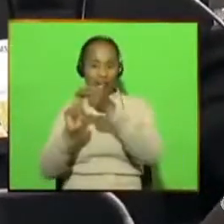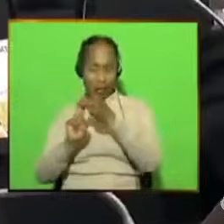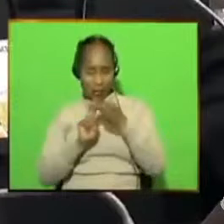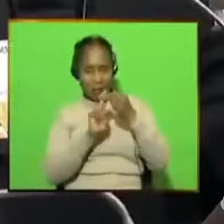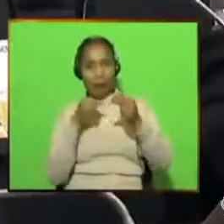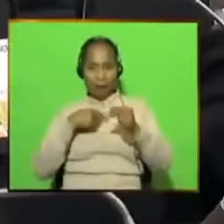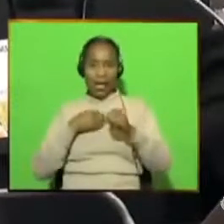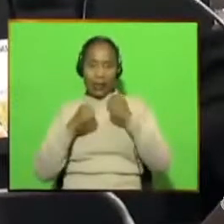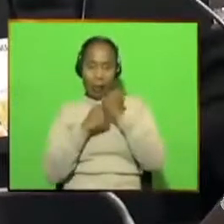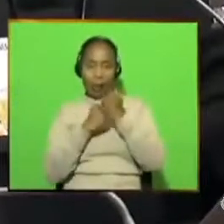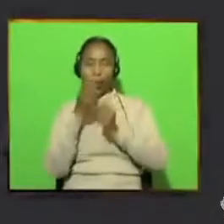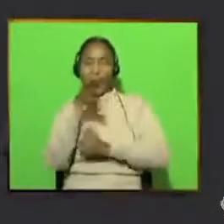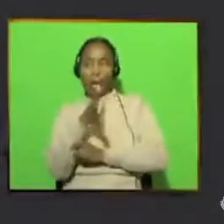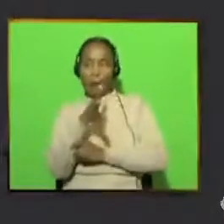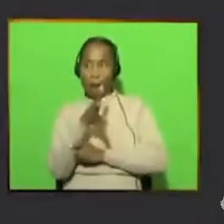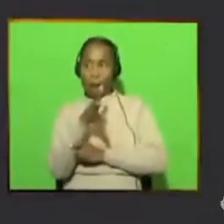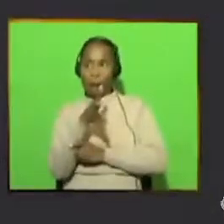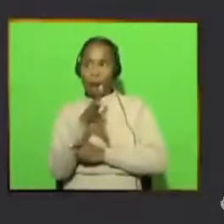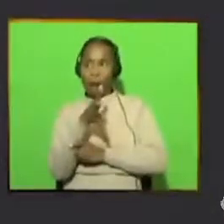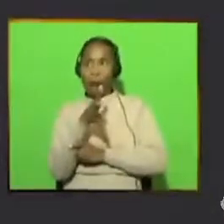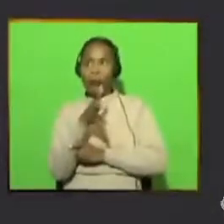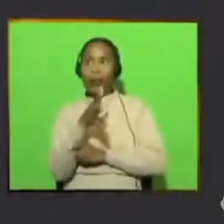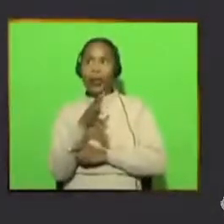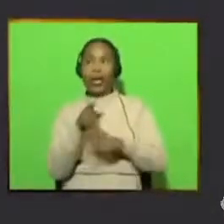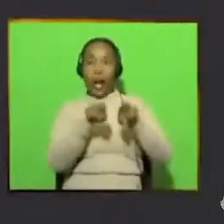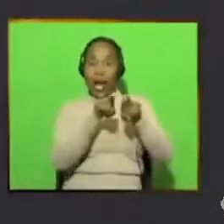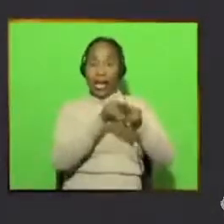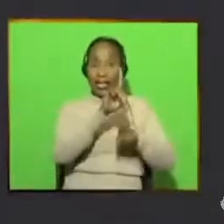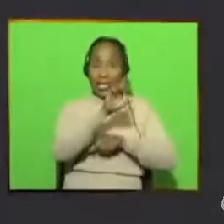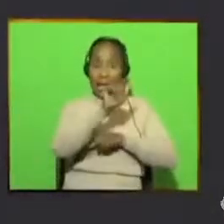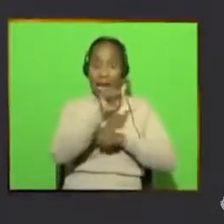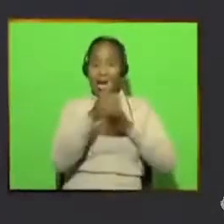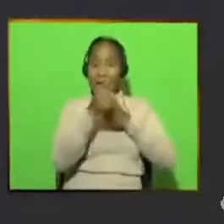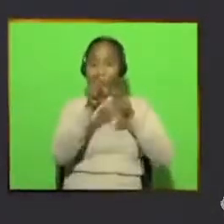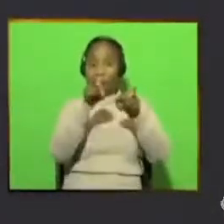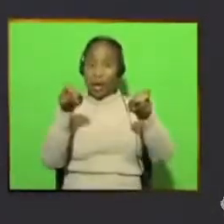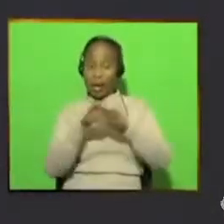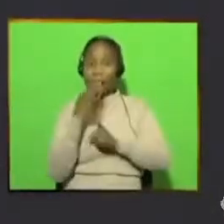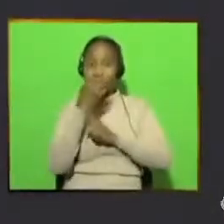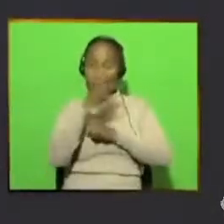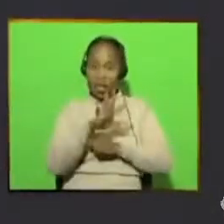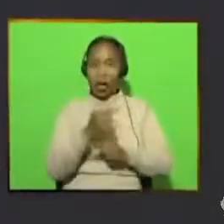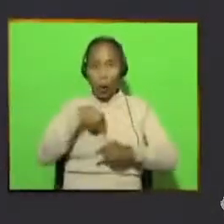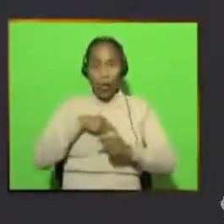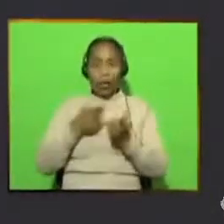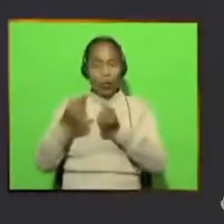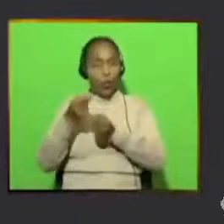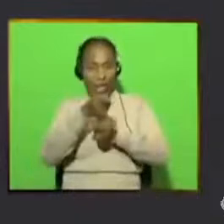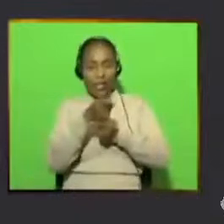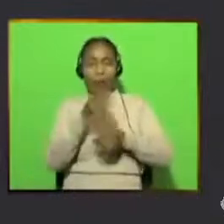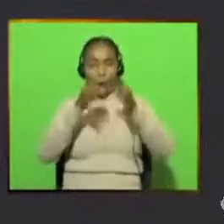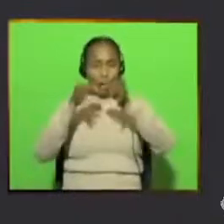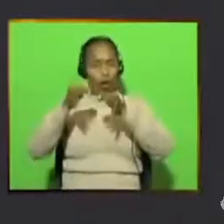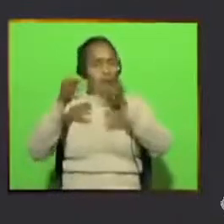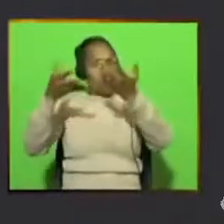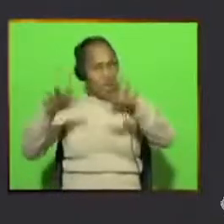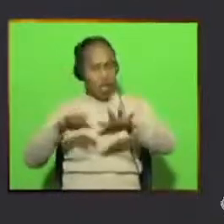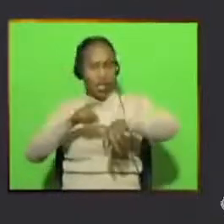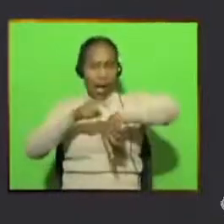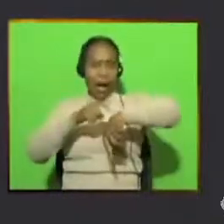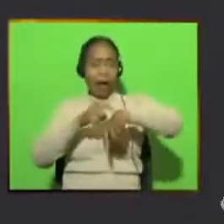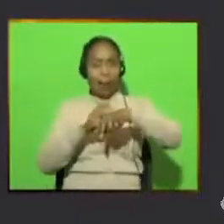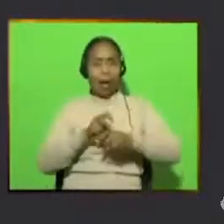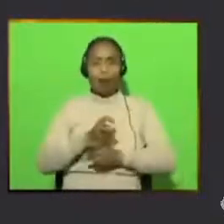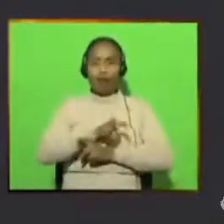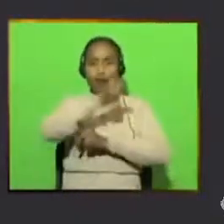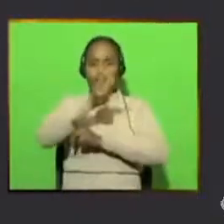And as the leader of the DA has said, we're done with politicking. We might wear different t-shirts.